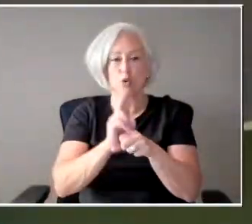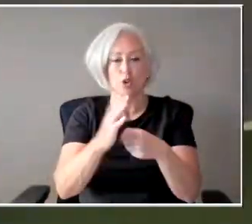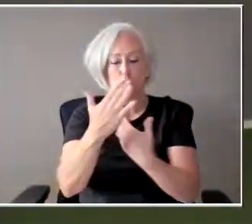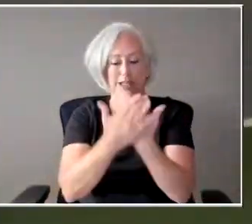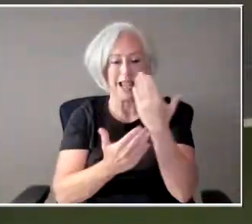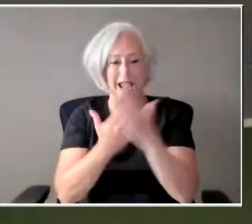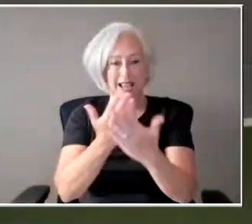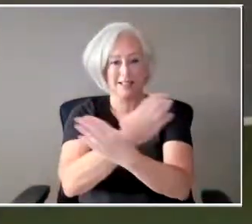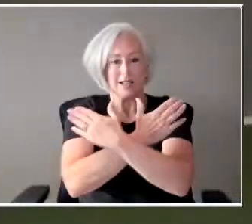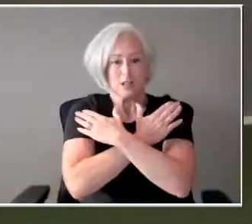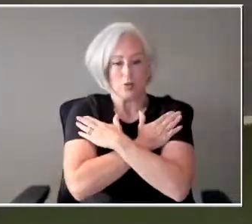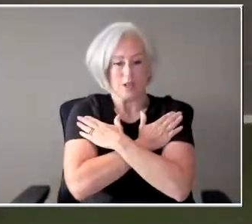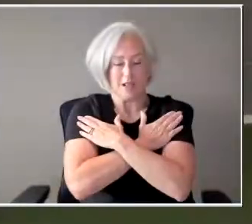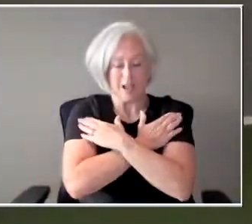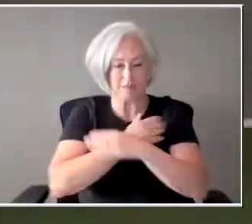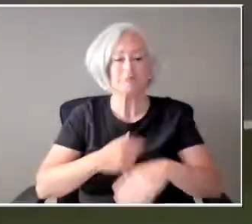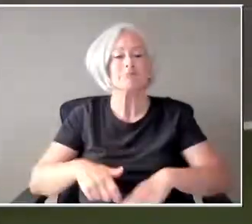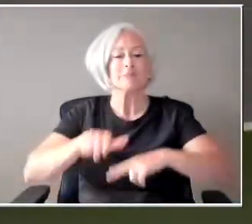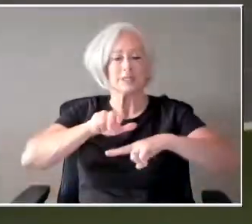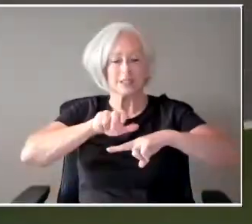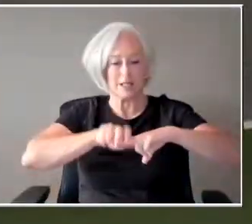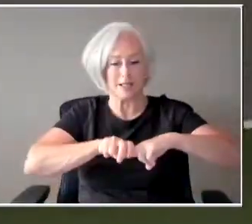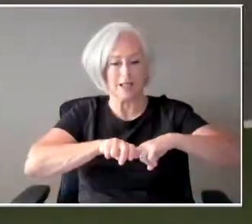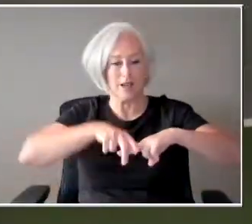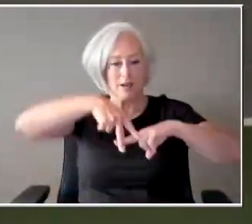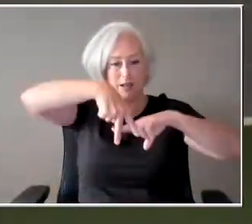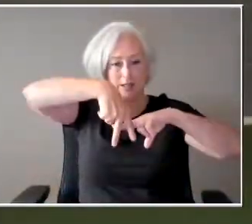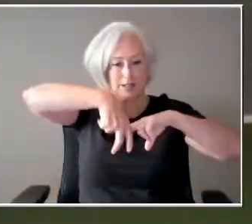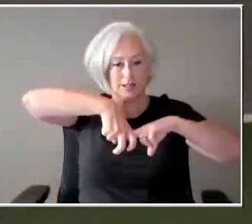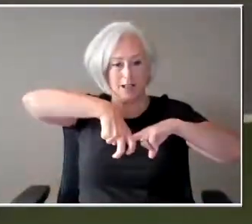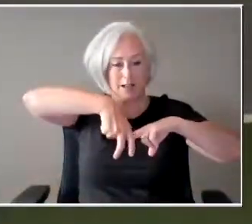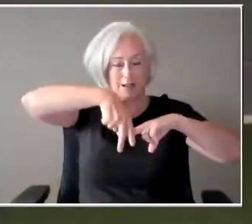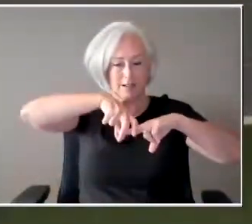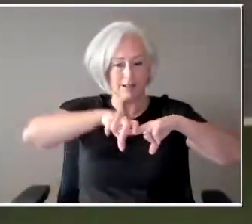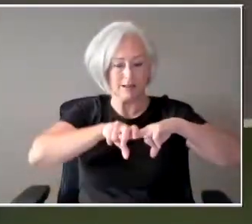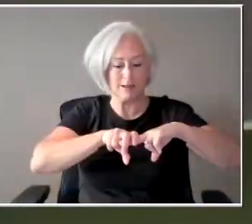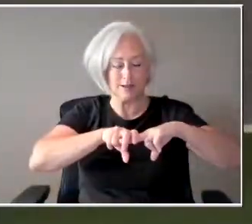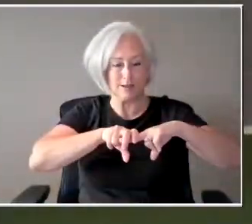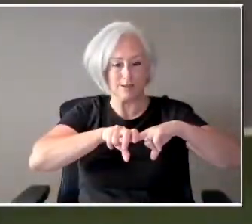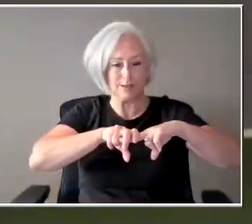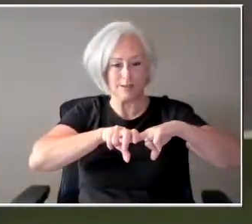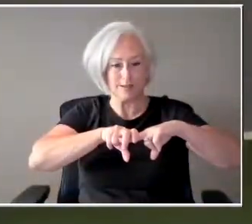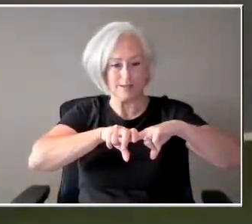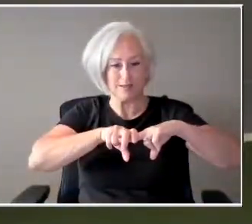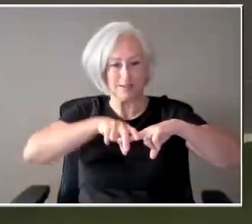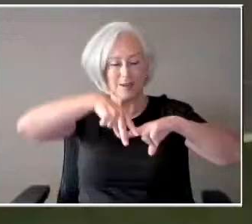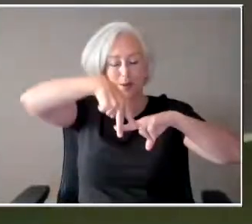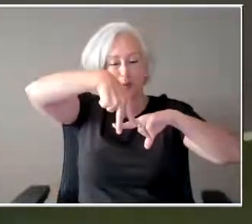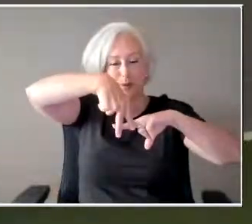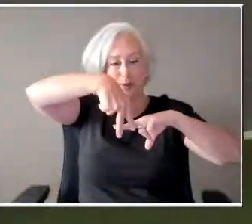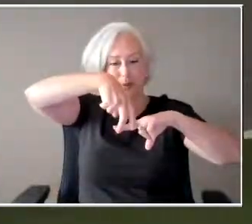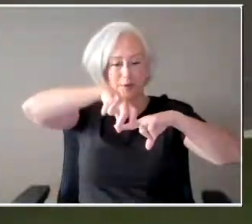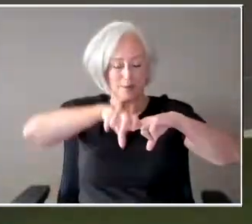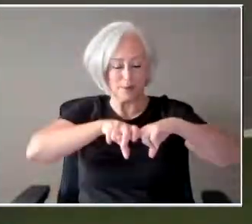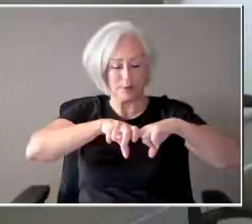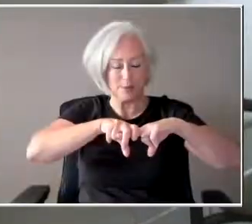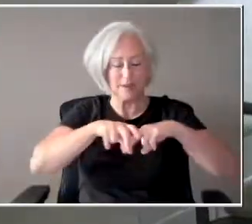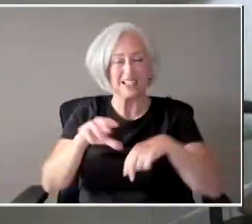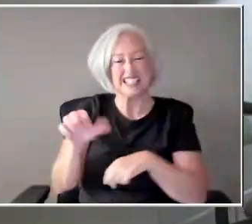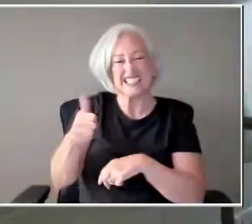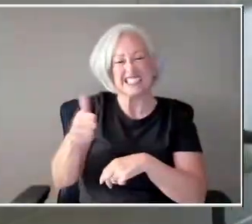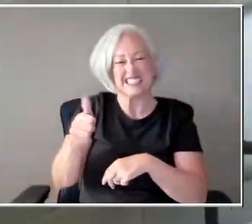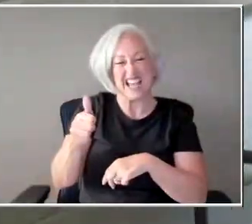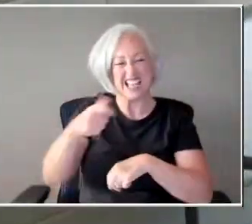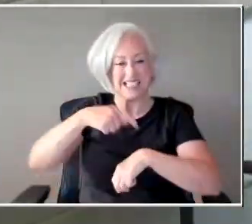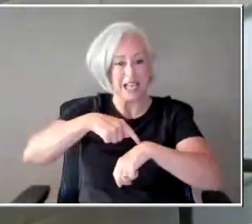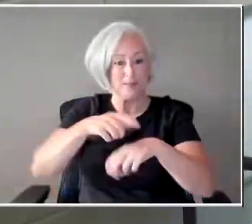butt, stand back up. Yep. So we're going to do about 10 reps of this today, just talking about form. So we always want to make sure